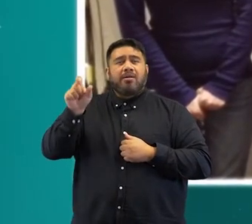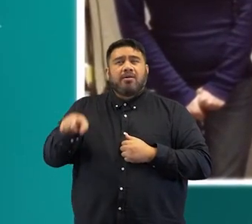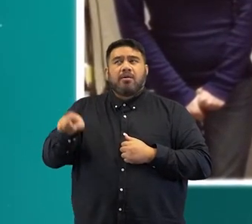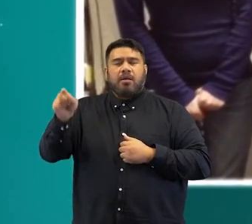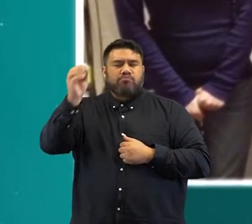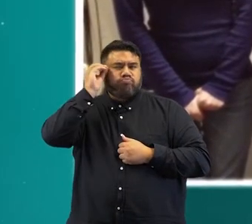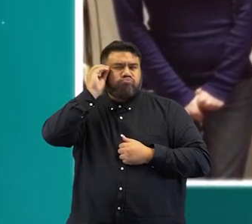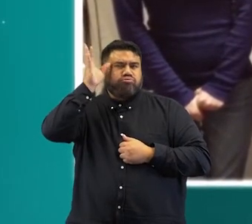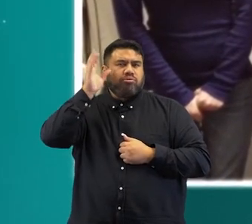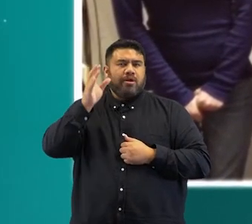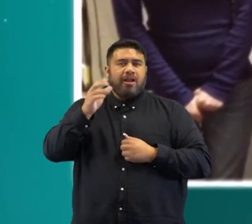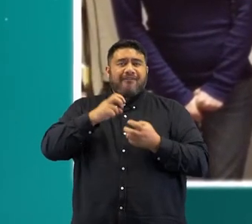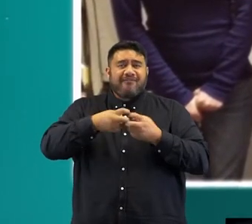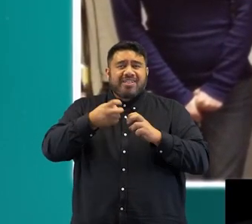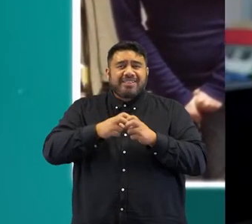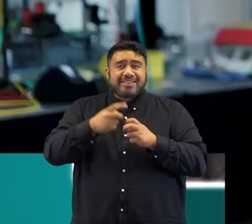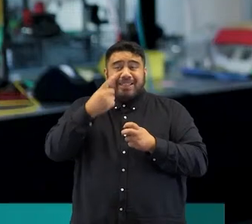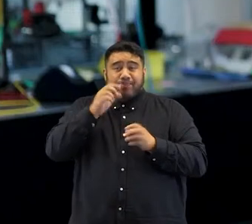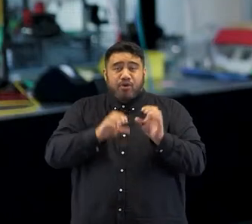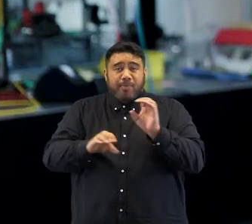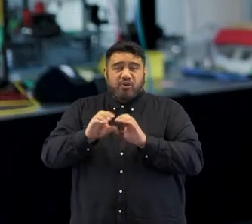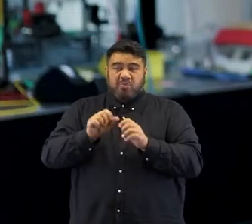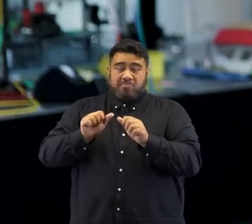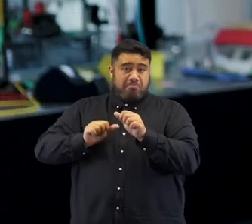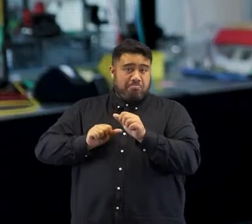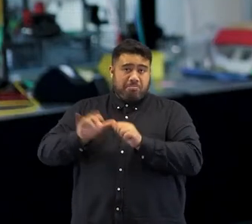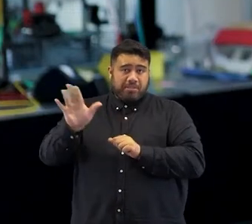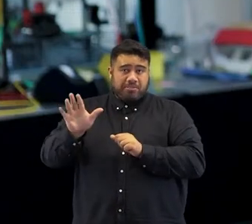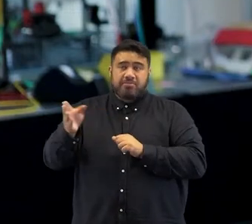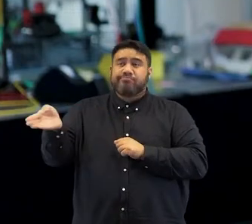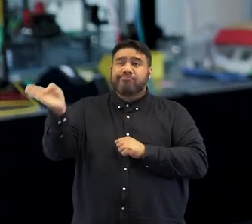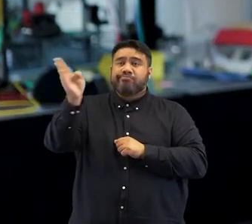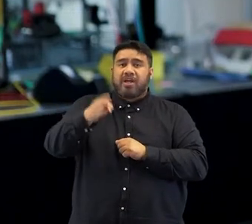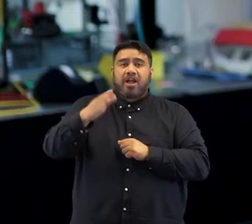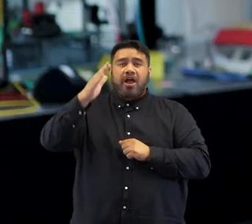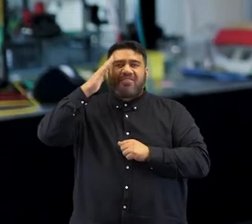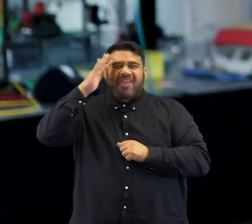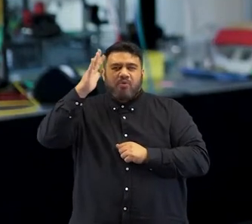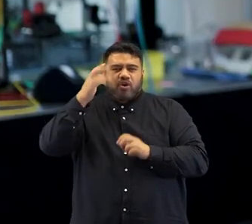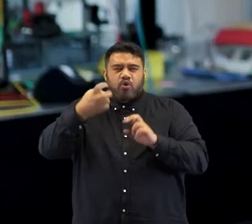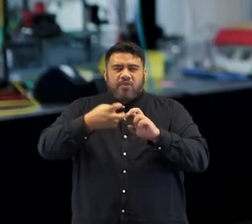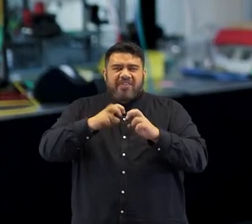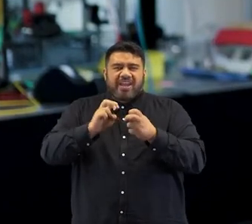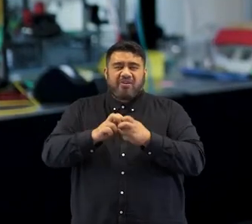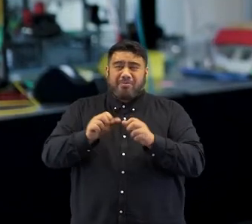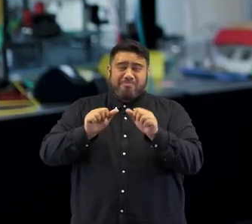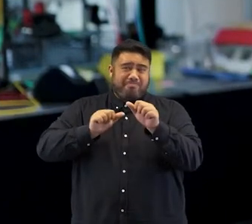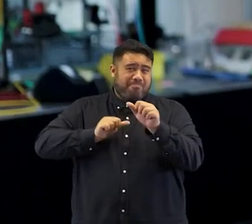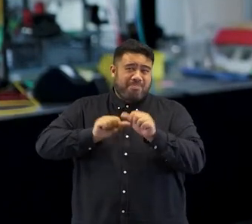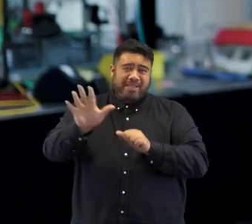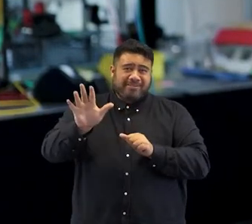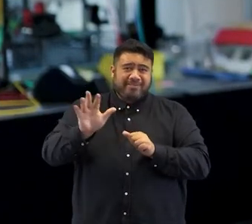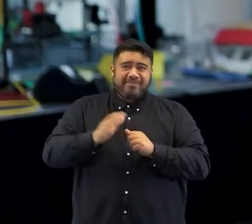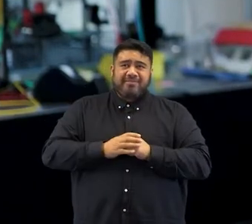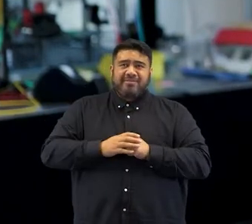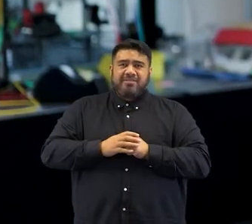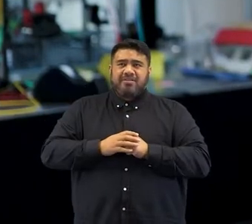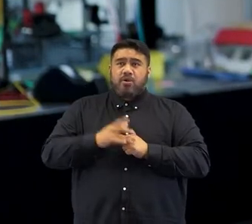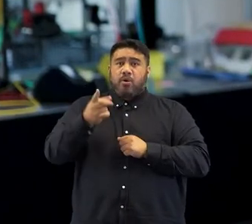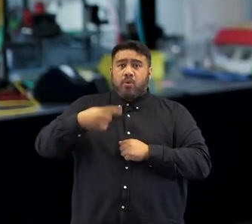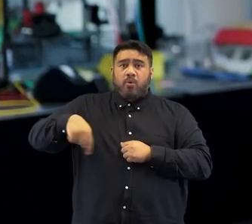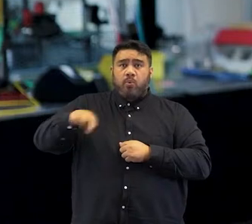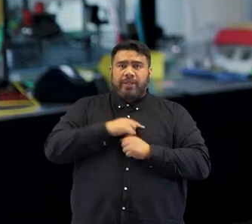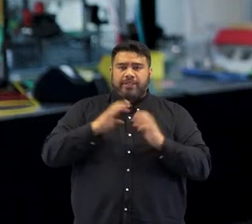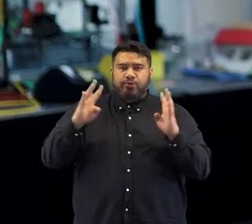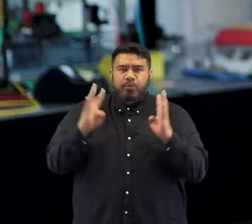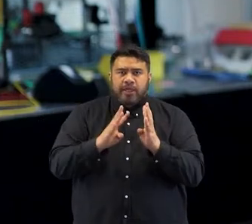know, I have one colleague who's really the best experimental physicist I've ever met. I have another colleague who is really probably the brightest theoretical mind that I can think of. So